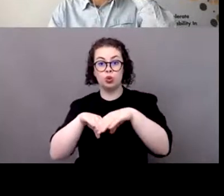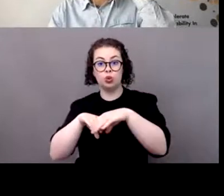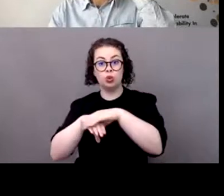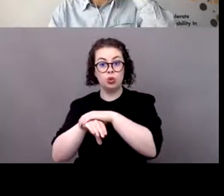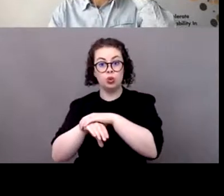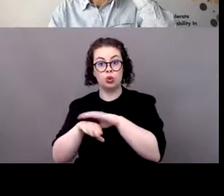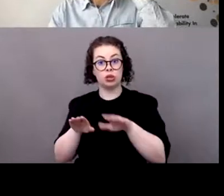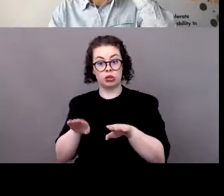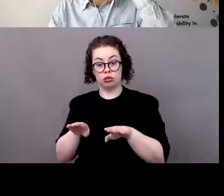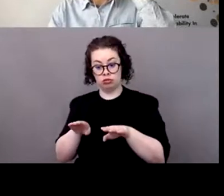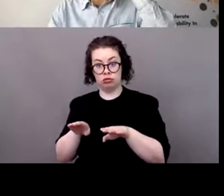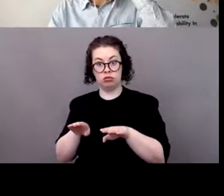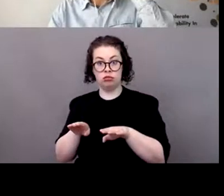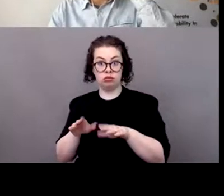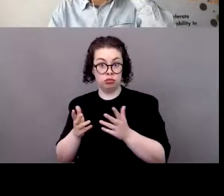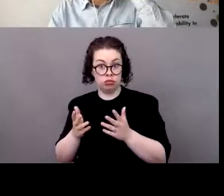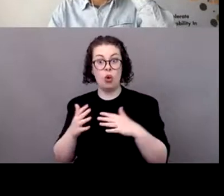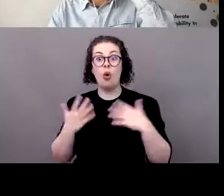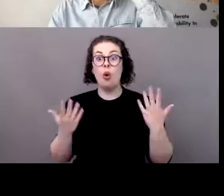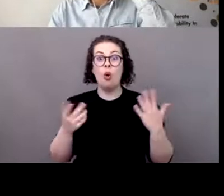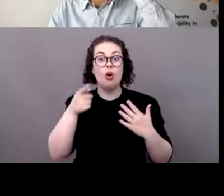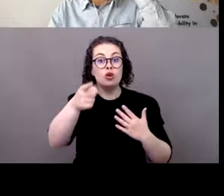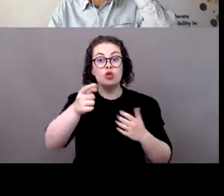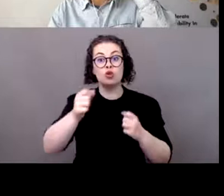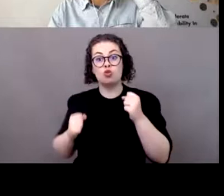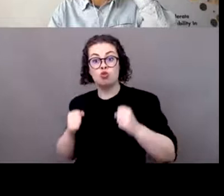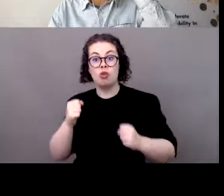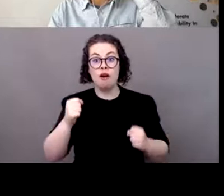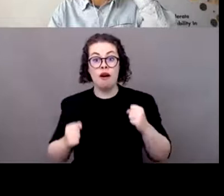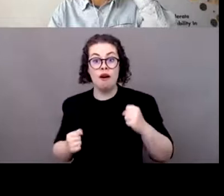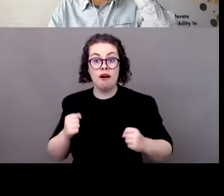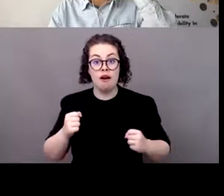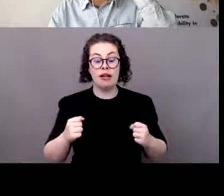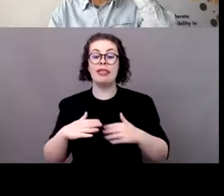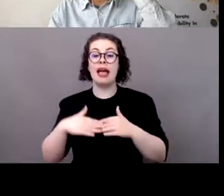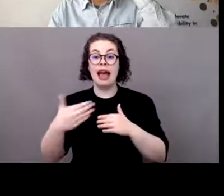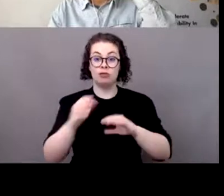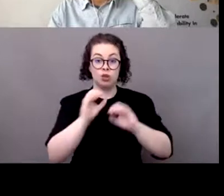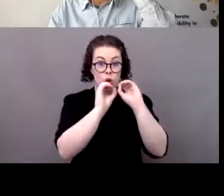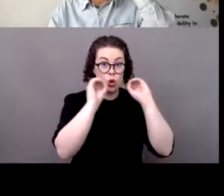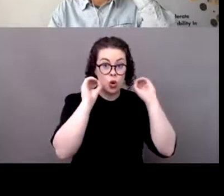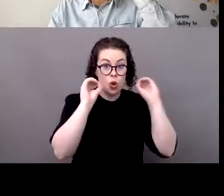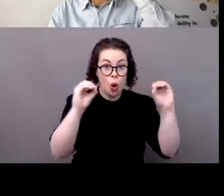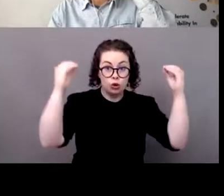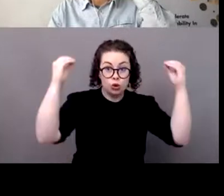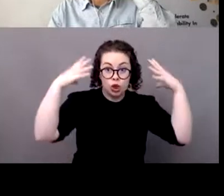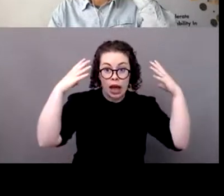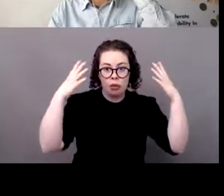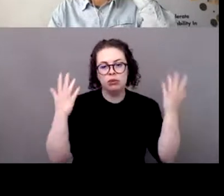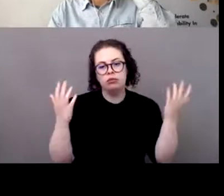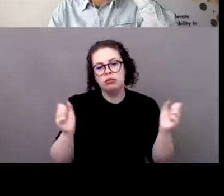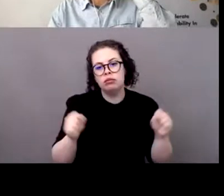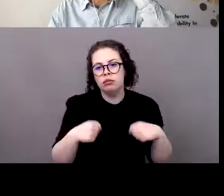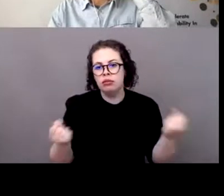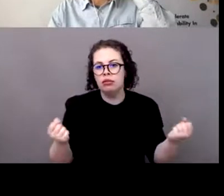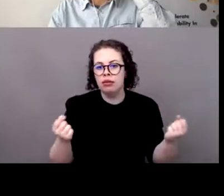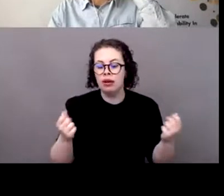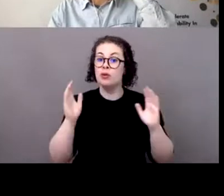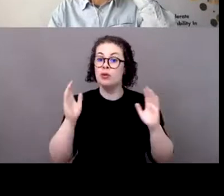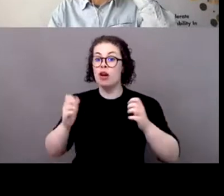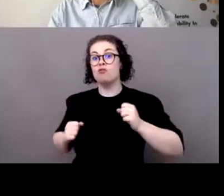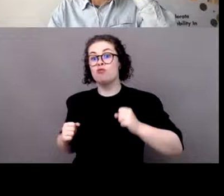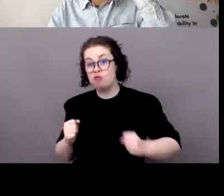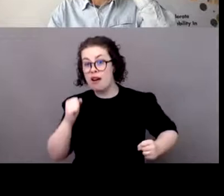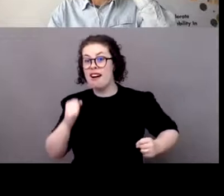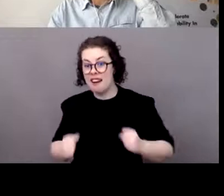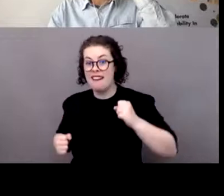shower, if you do not eat animal proteins because you run, you might be very, very